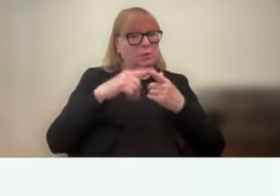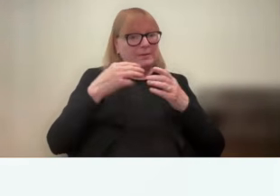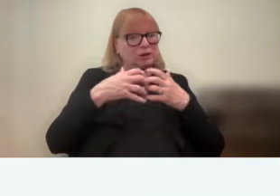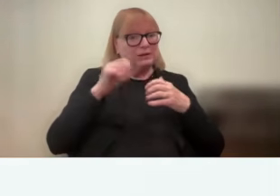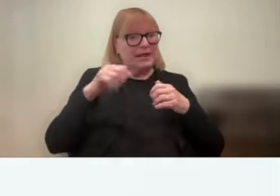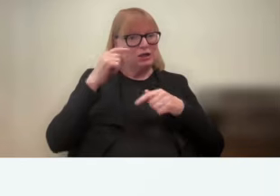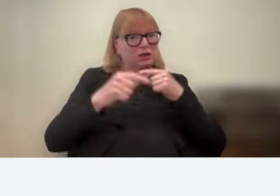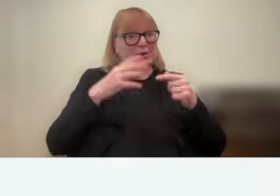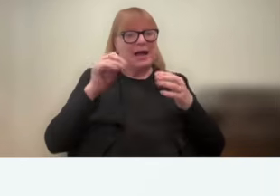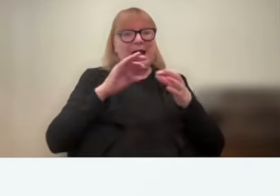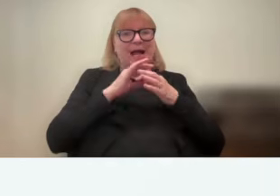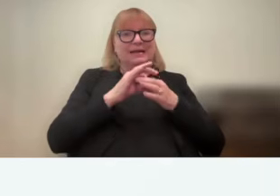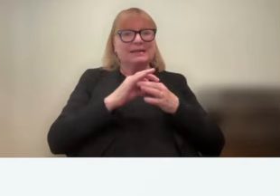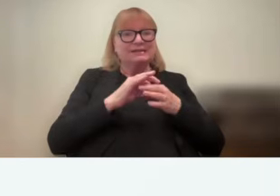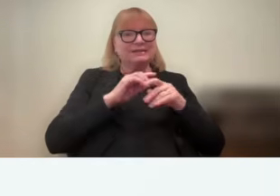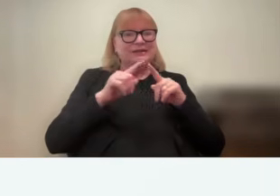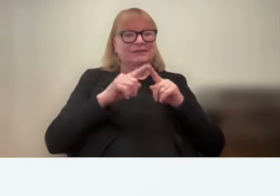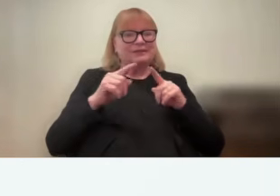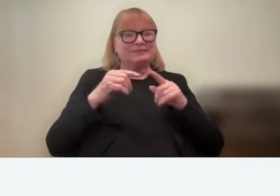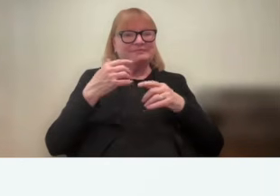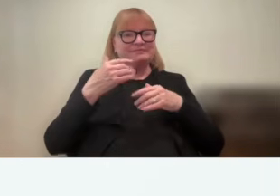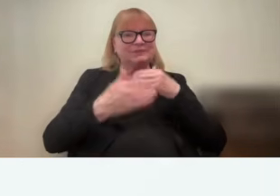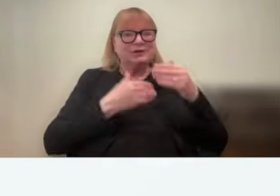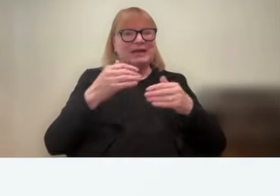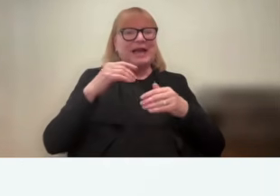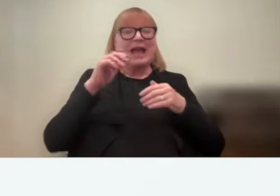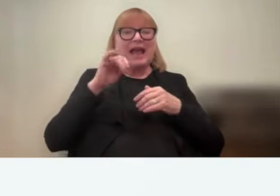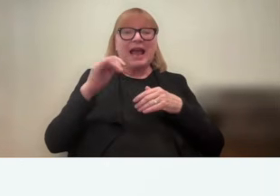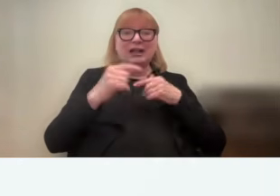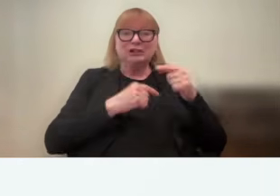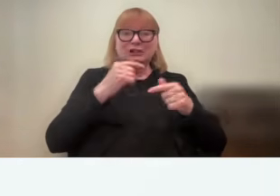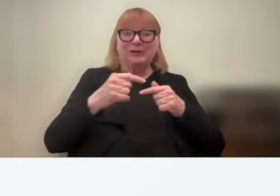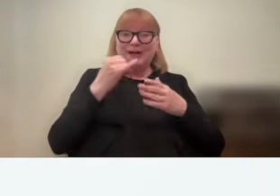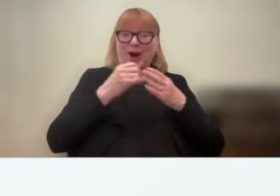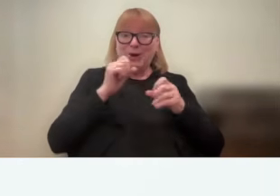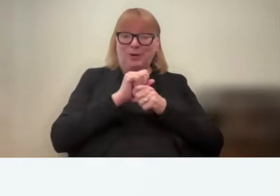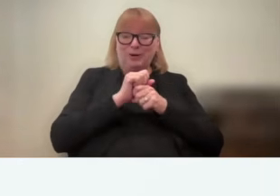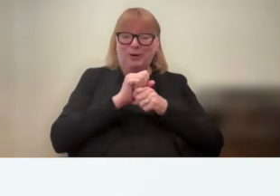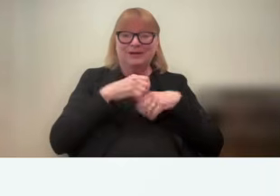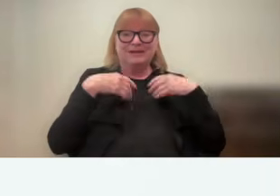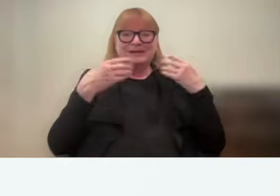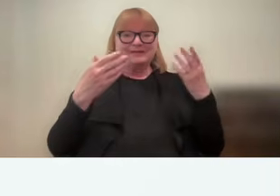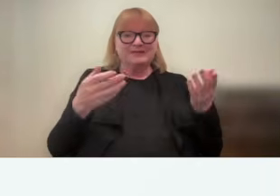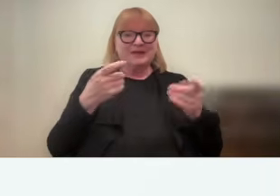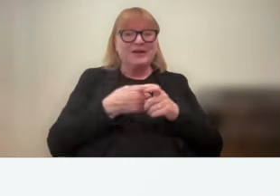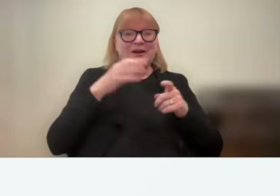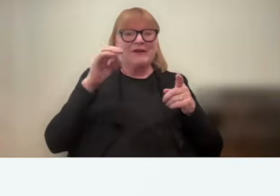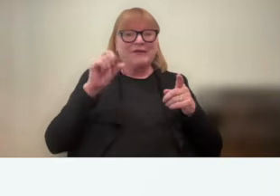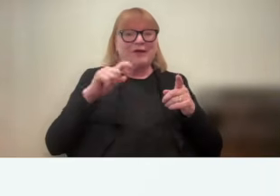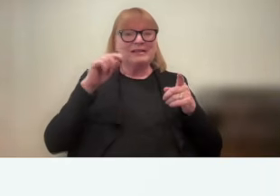can generate infinite variations? An AI-generated artwork from Boris Eldgesson, which